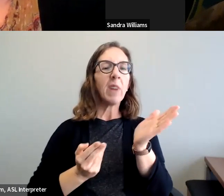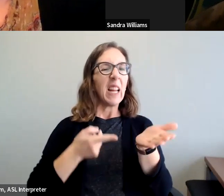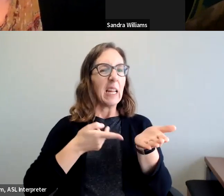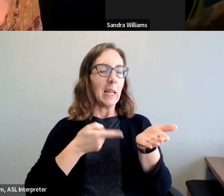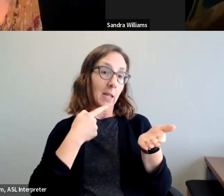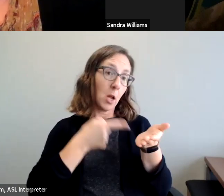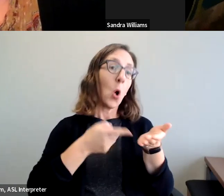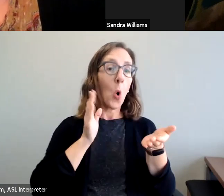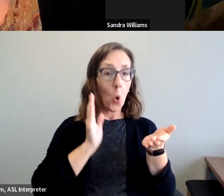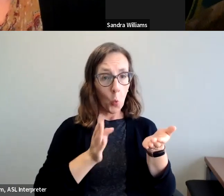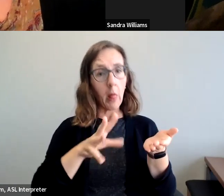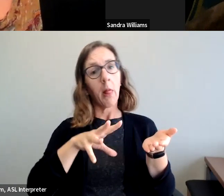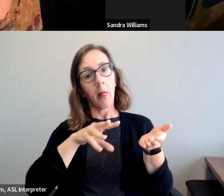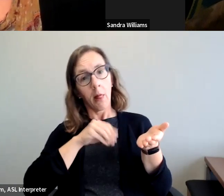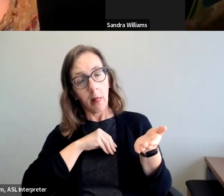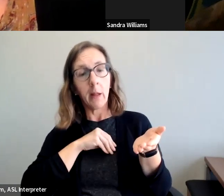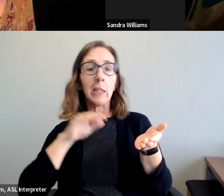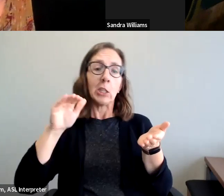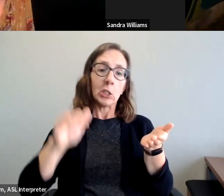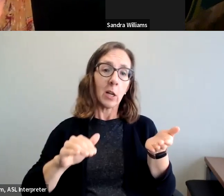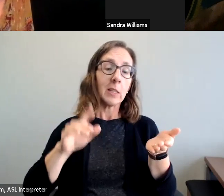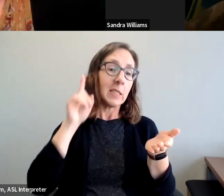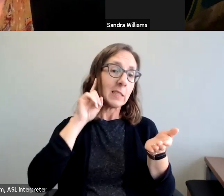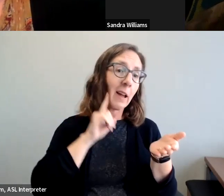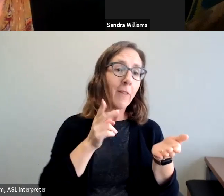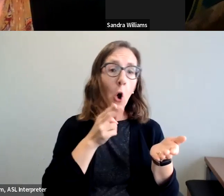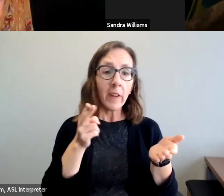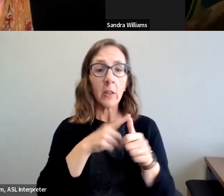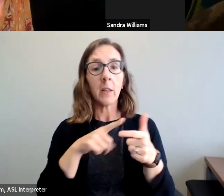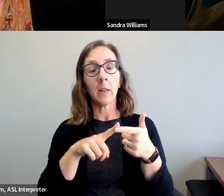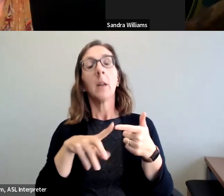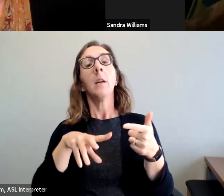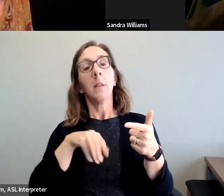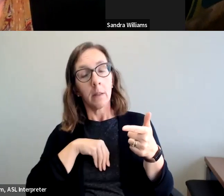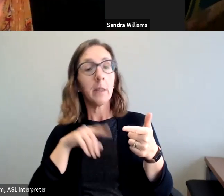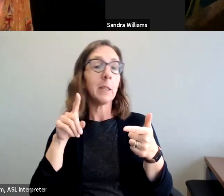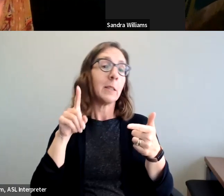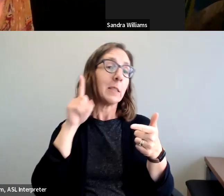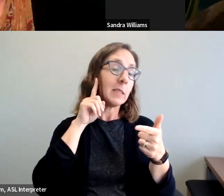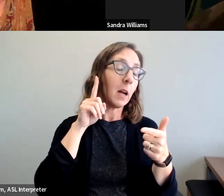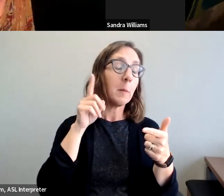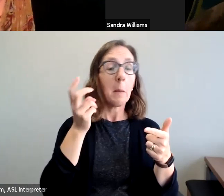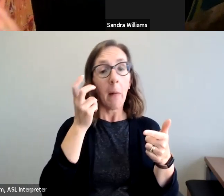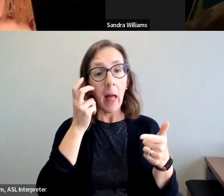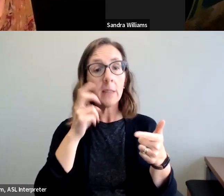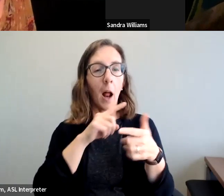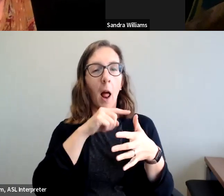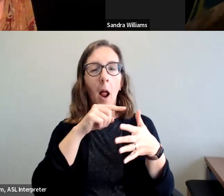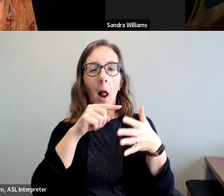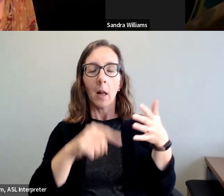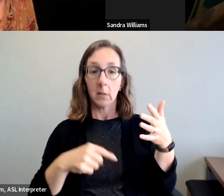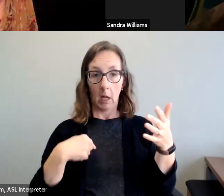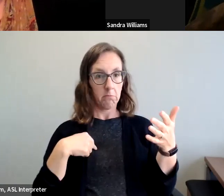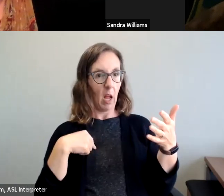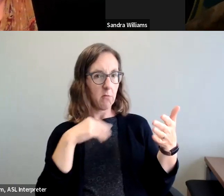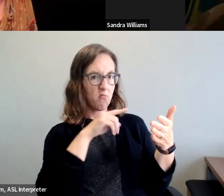you will take a child who is deaf or hard of hearing, you will take a child who is blind, you will take a child, and I went through this list, and